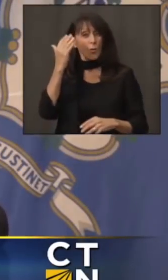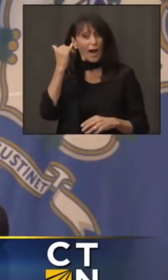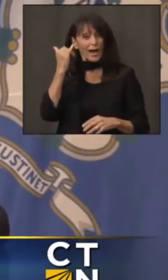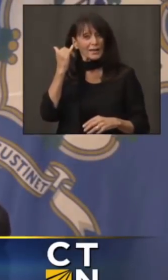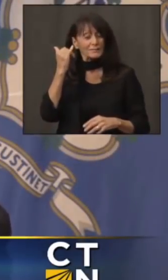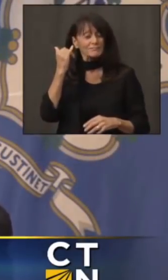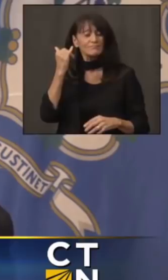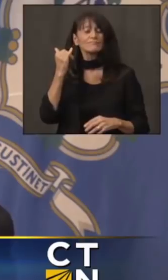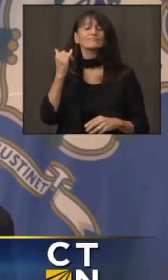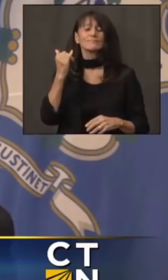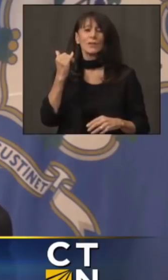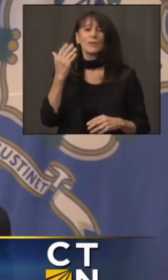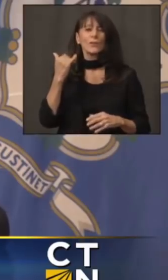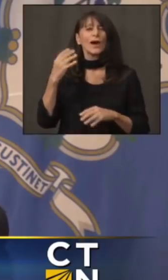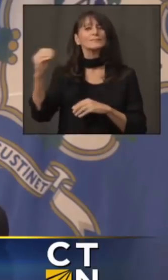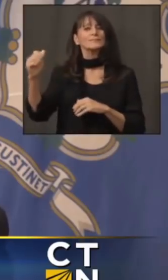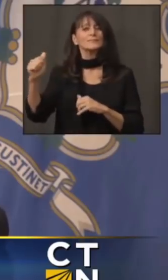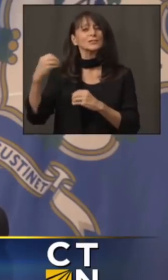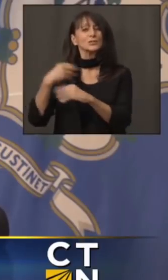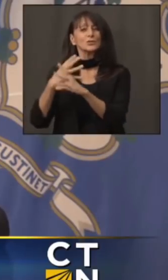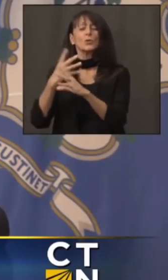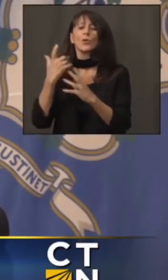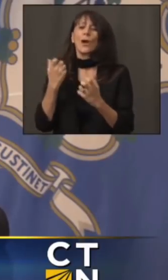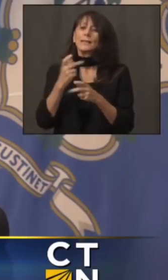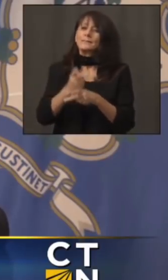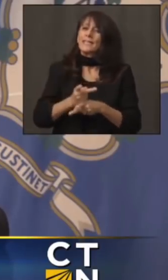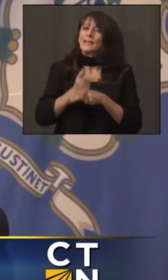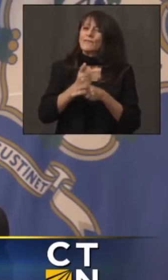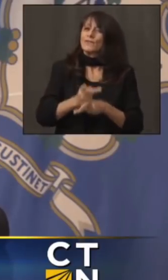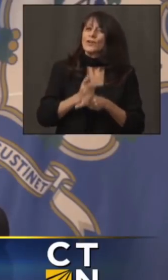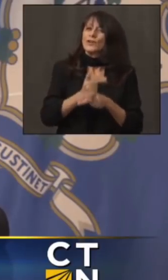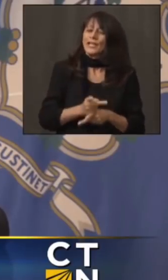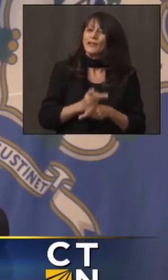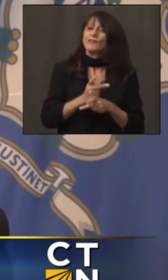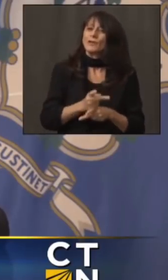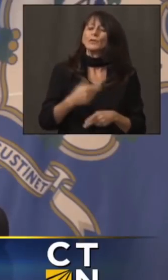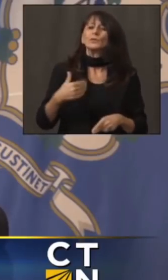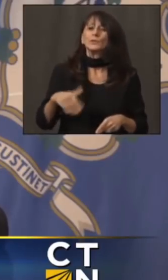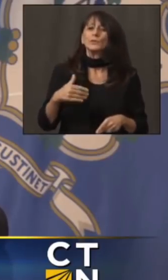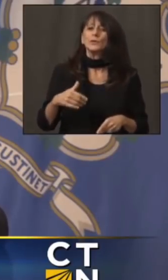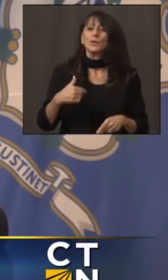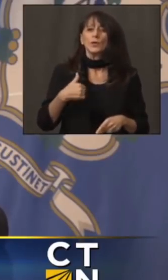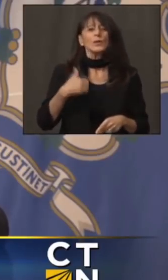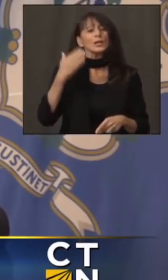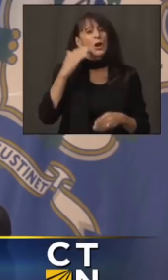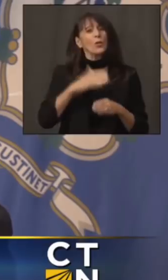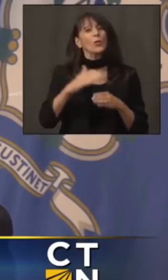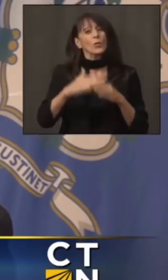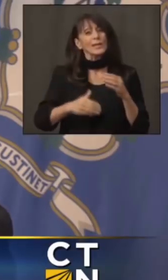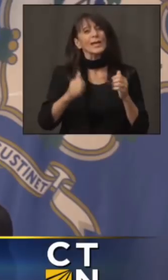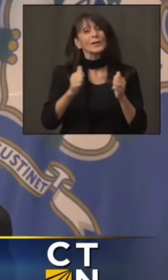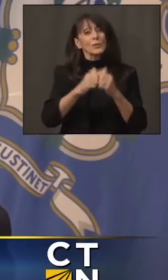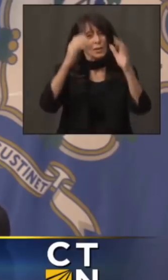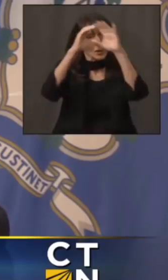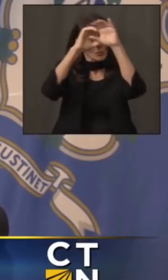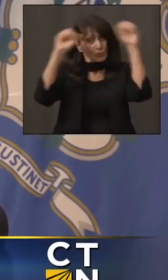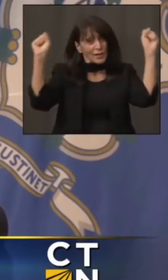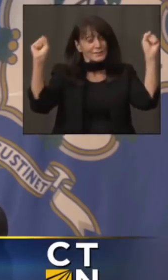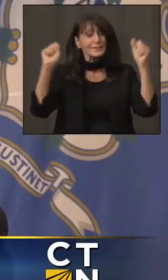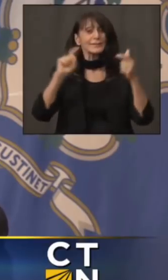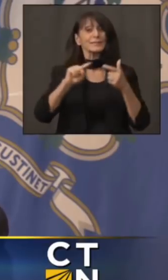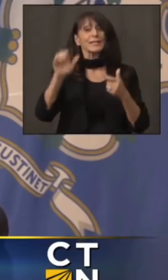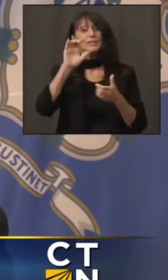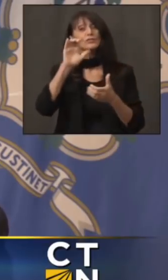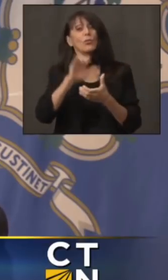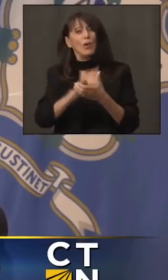just we want to err on the side of caution again. We saw it was a weekend where the President, Mrs. Trump, found to